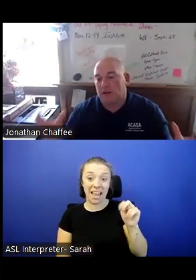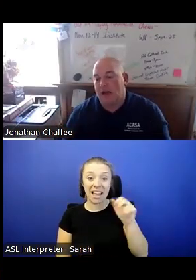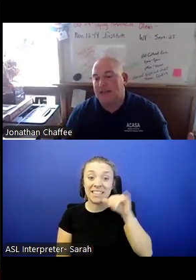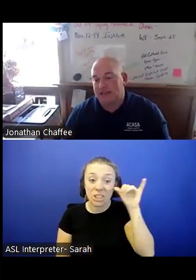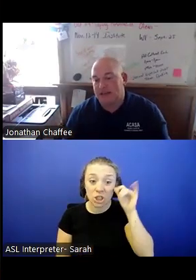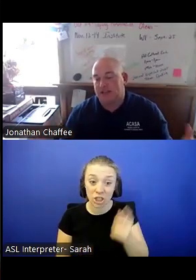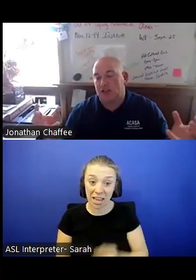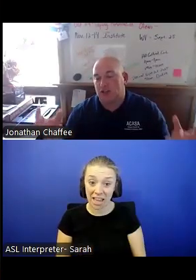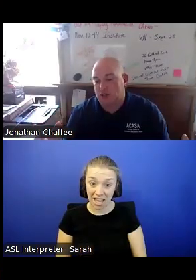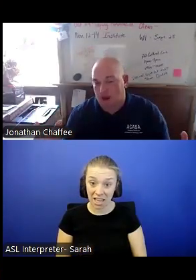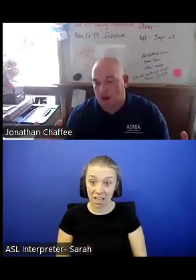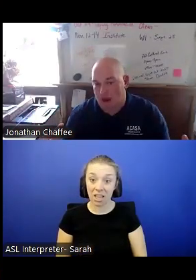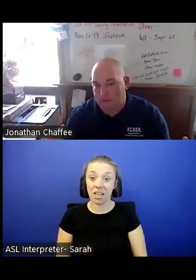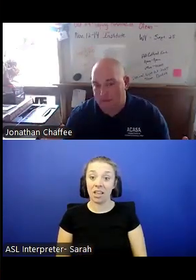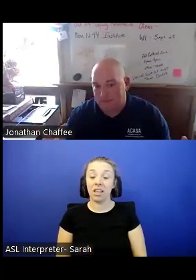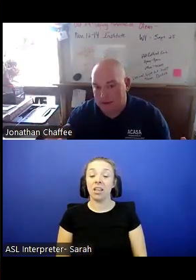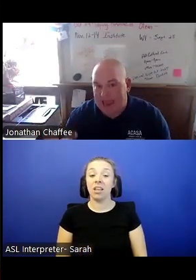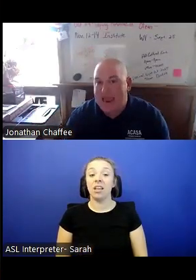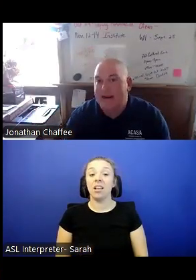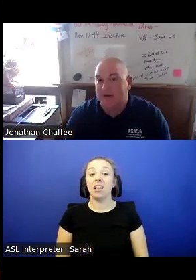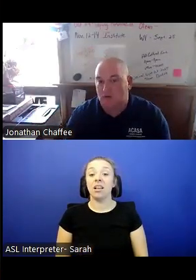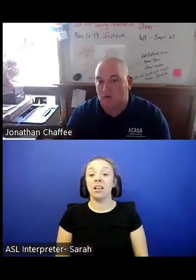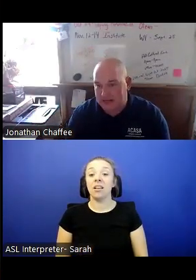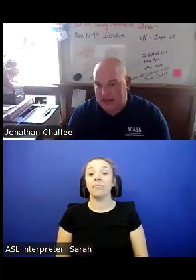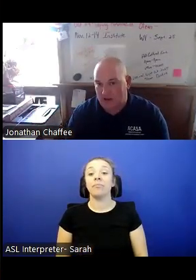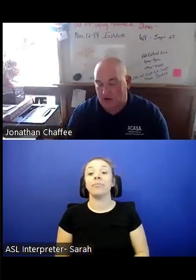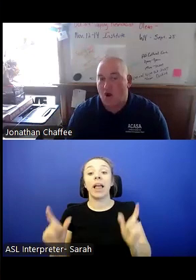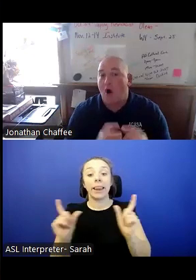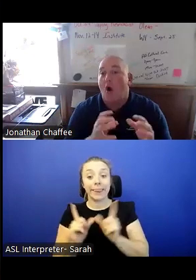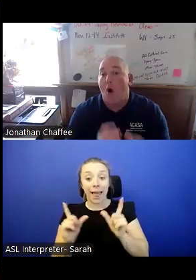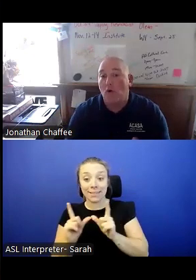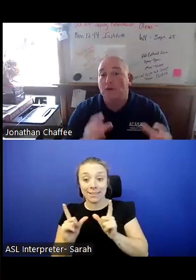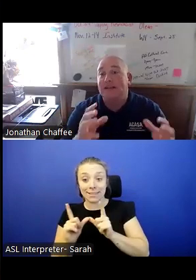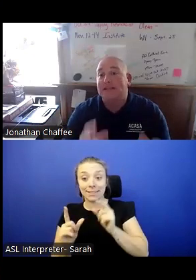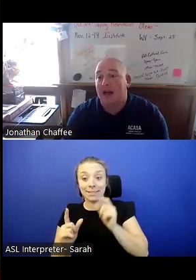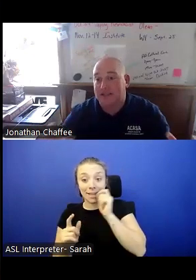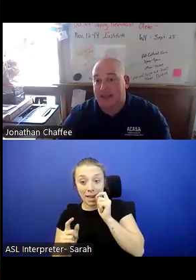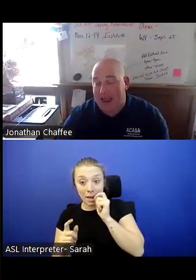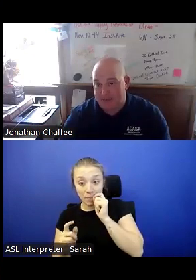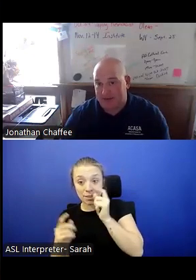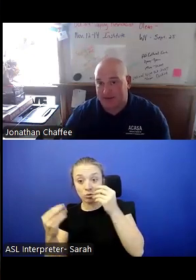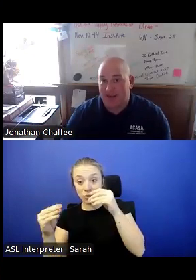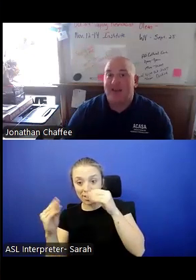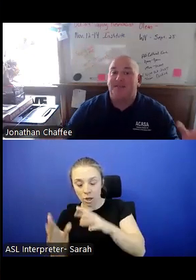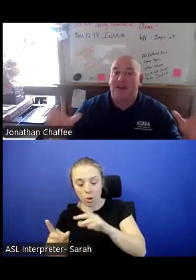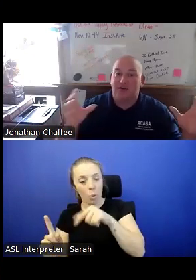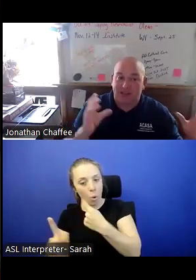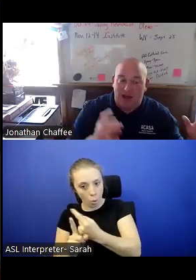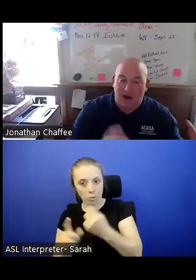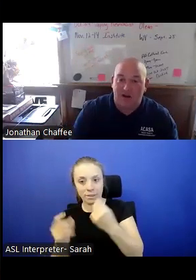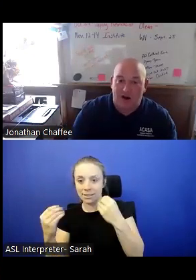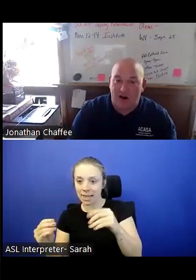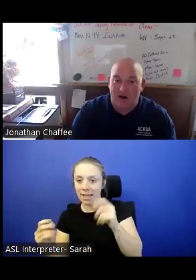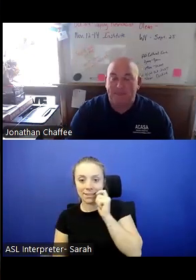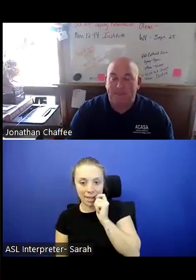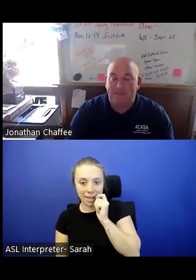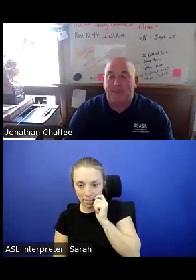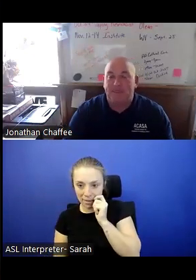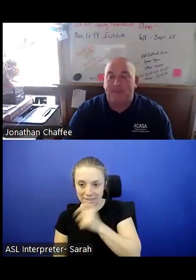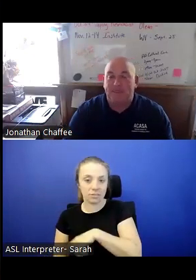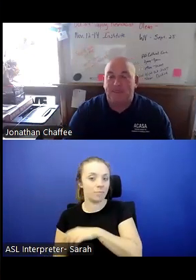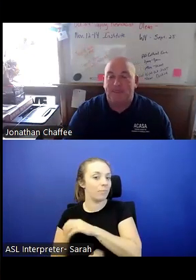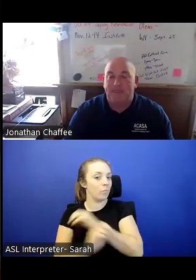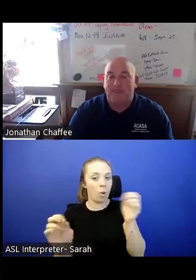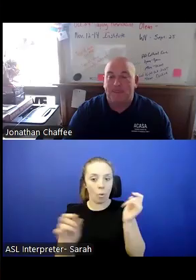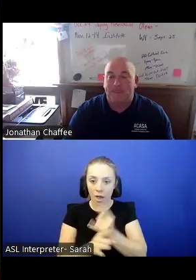a licensed cannabis retailer only sells cannabis. They don't sell alcohol,